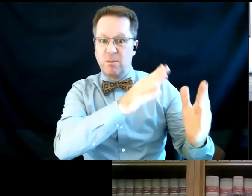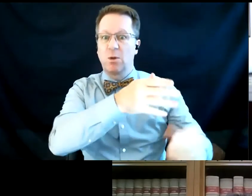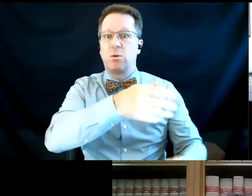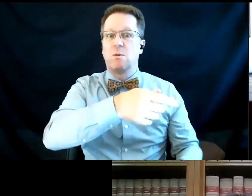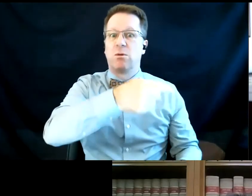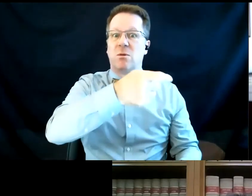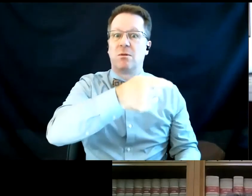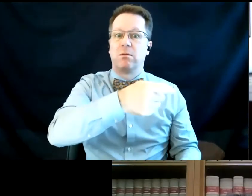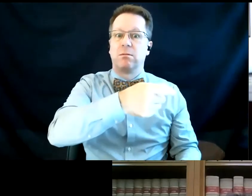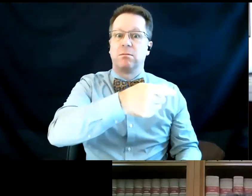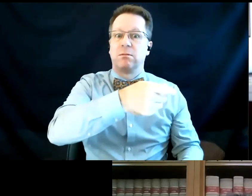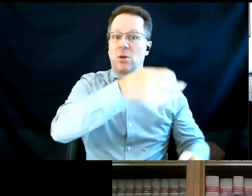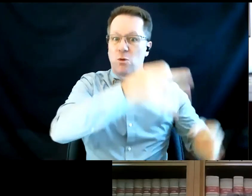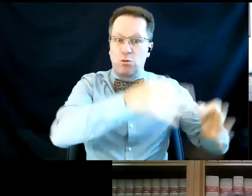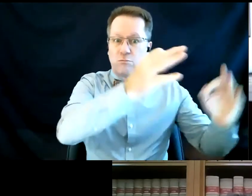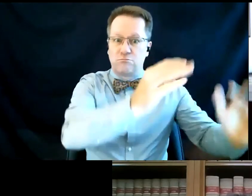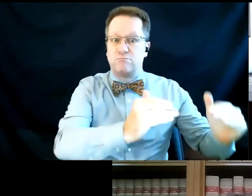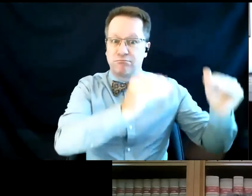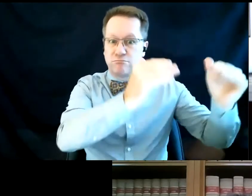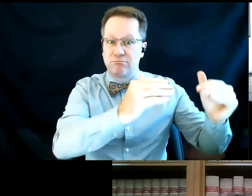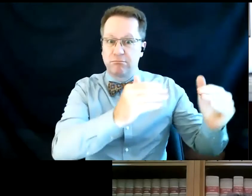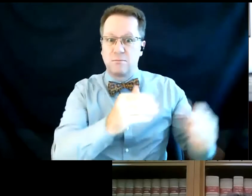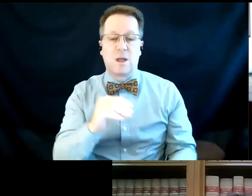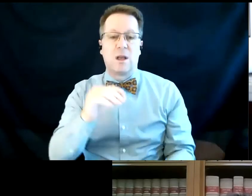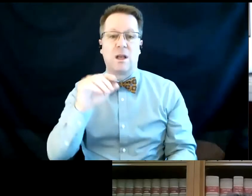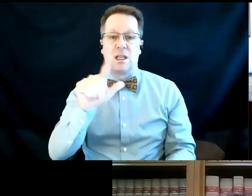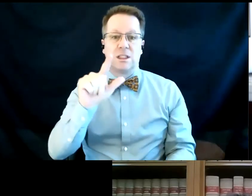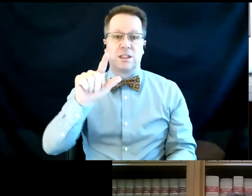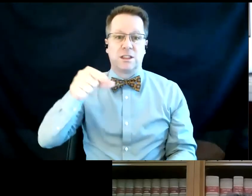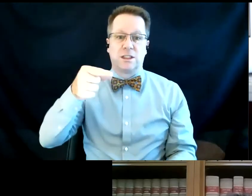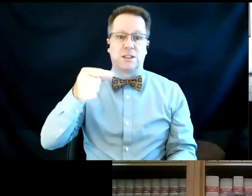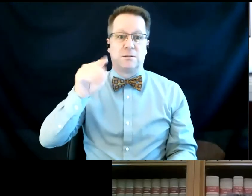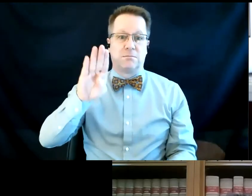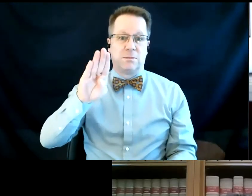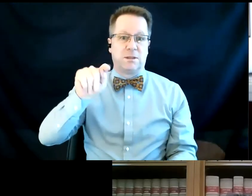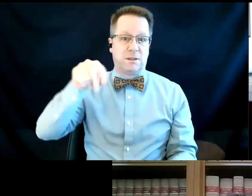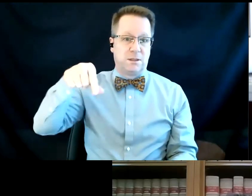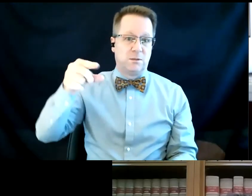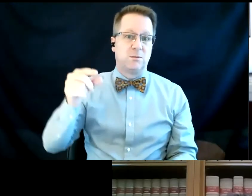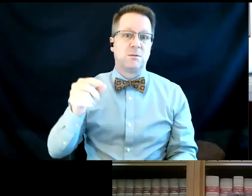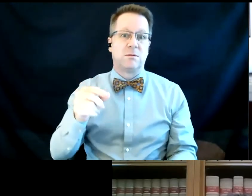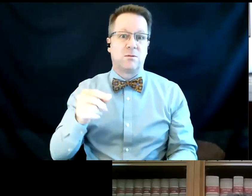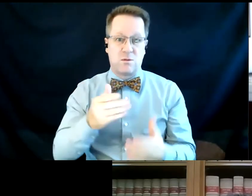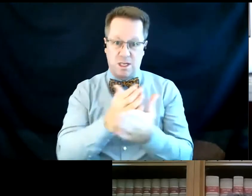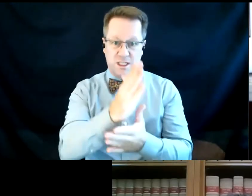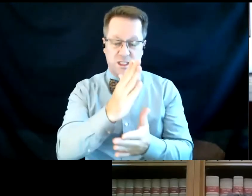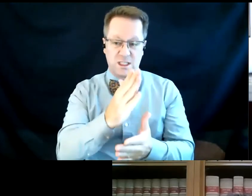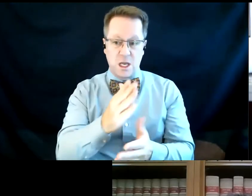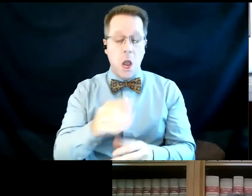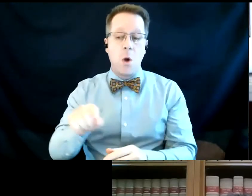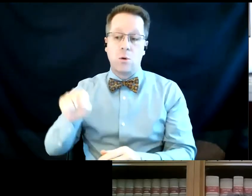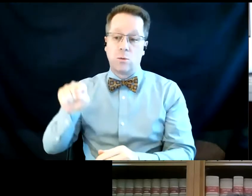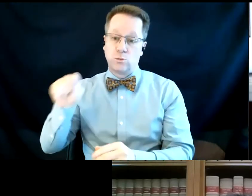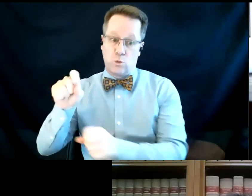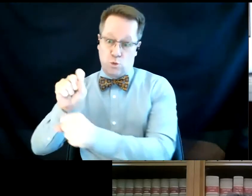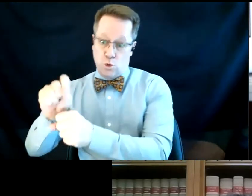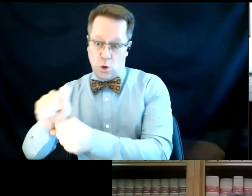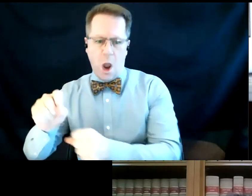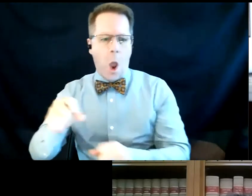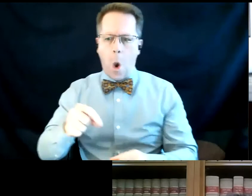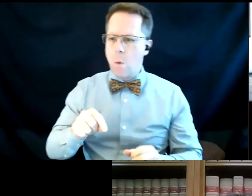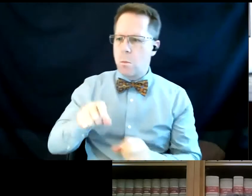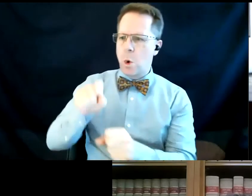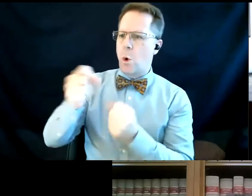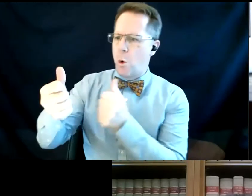an amazing win in the field of LGBT rights, establishing that it is unlawful to fire someone for being LGBT